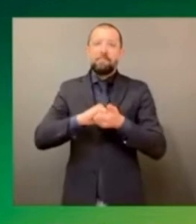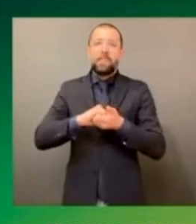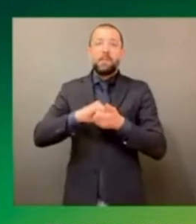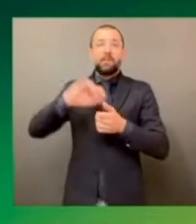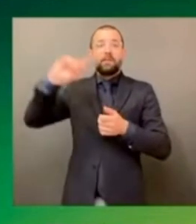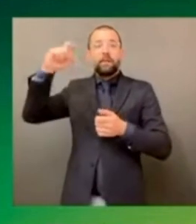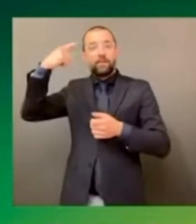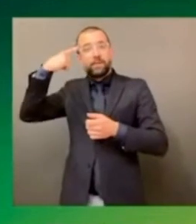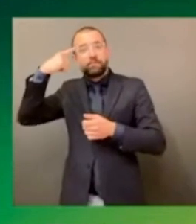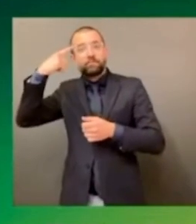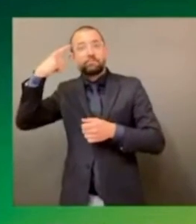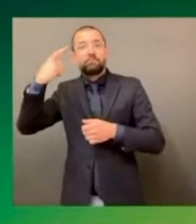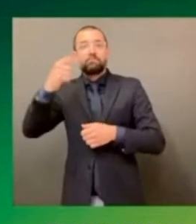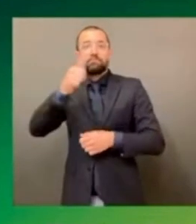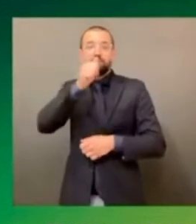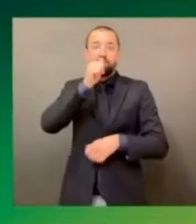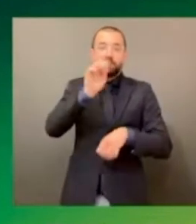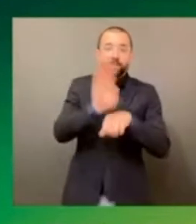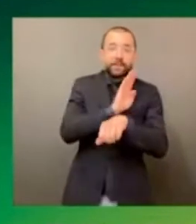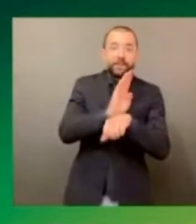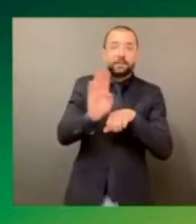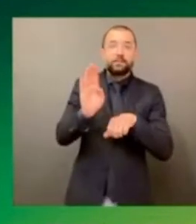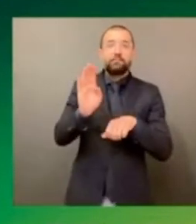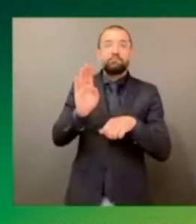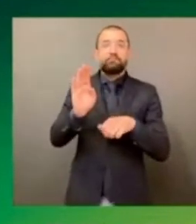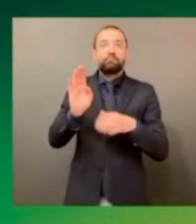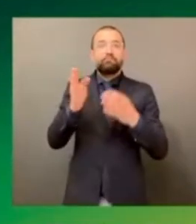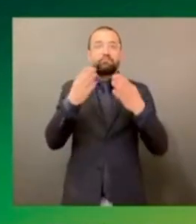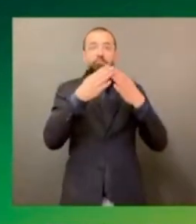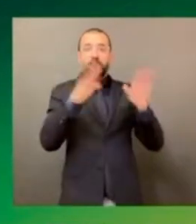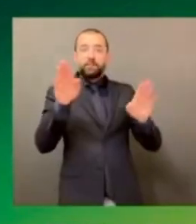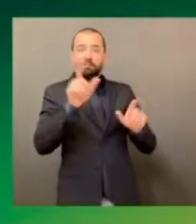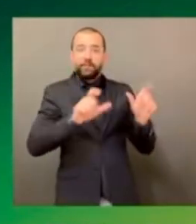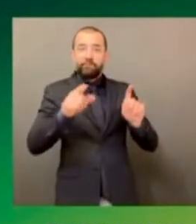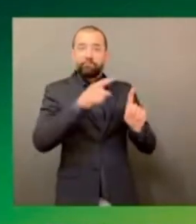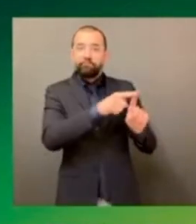sector, civil society, and all of you.